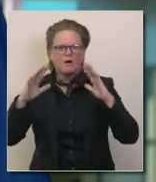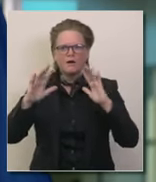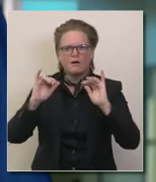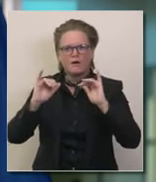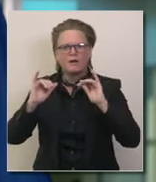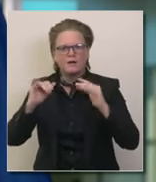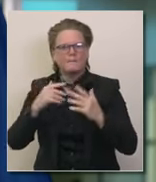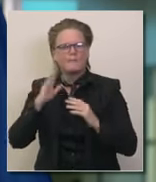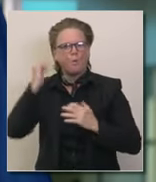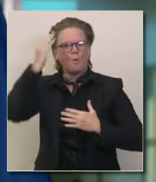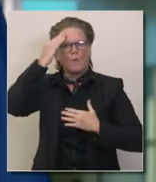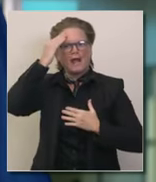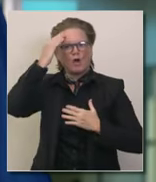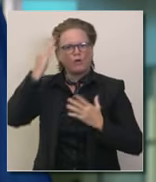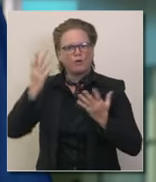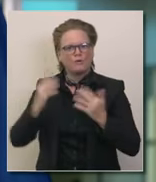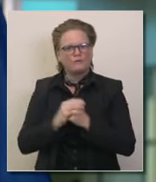inquiry.